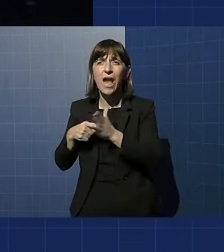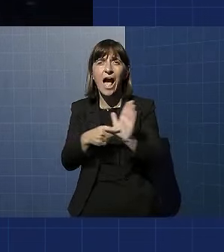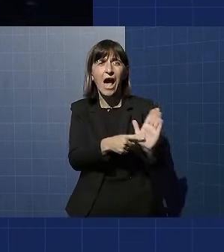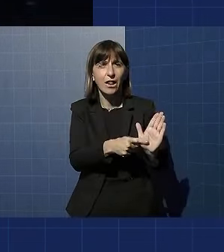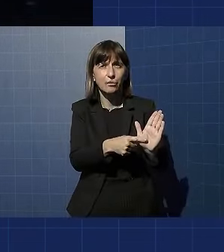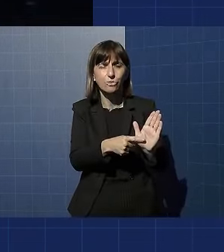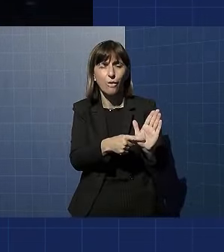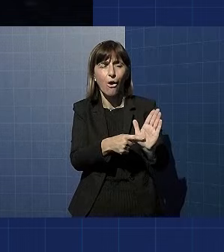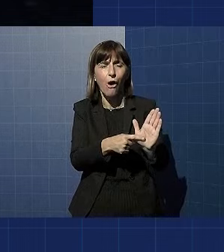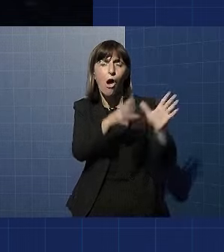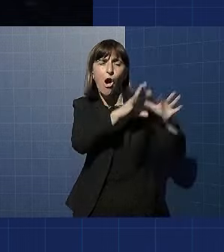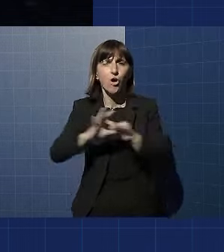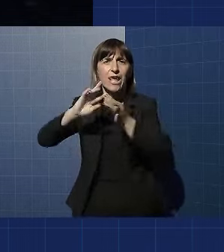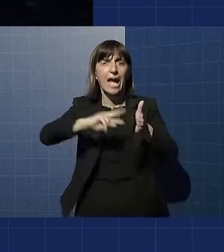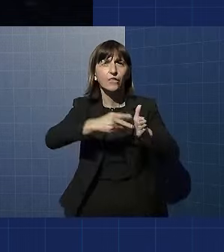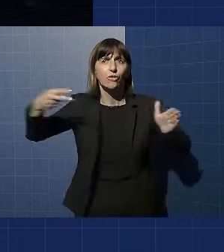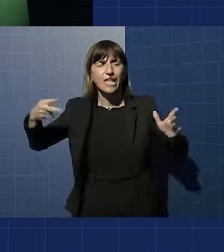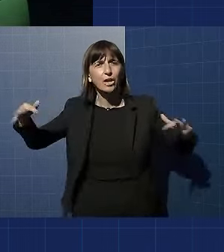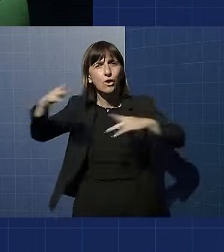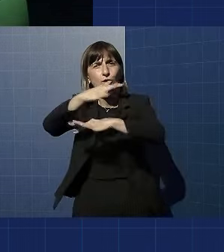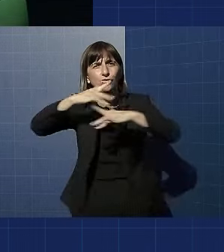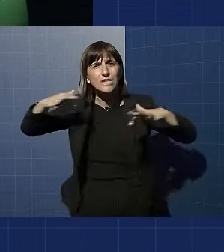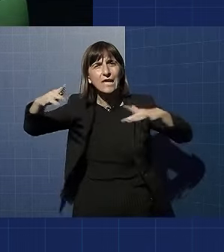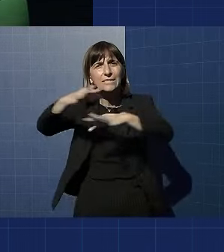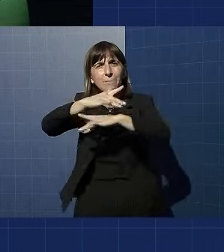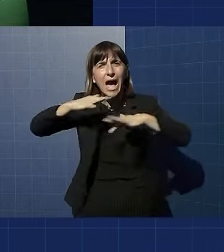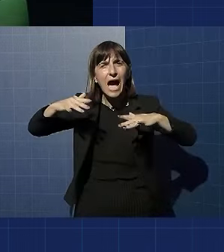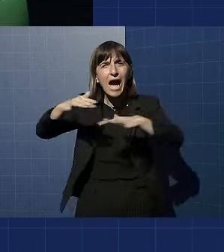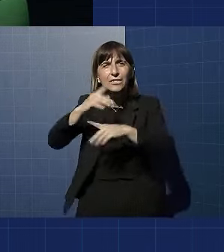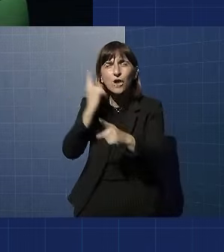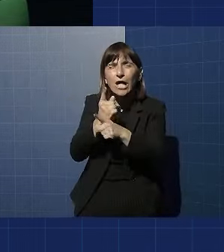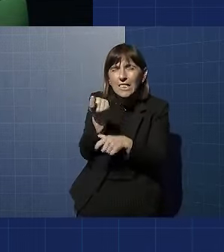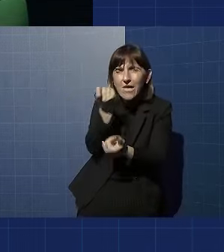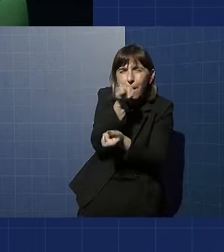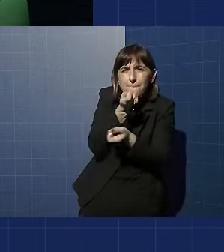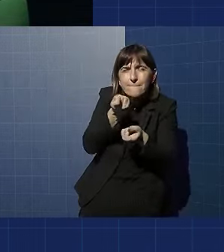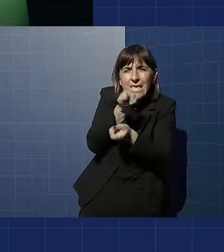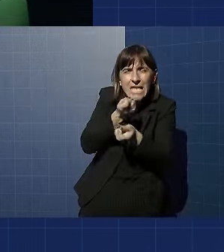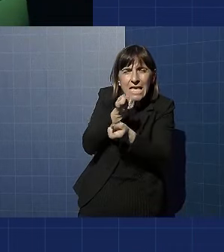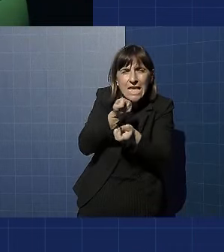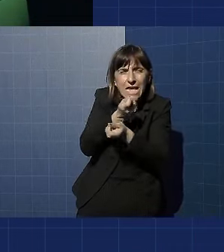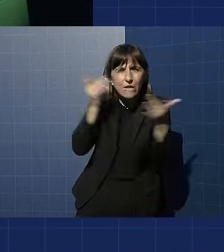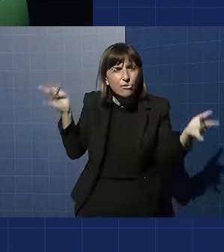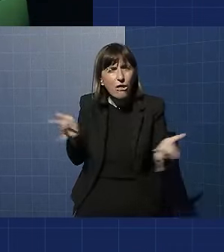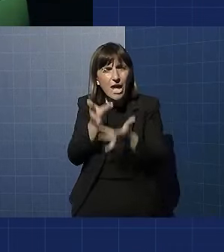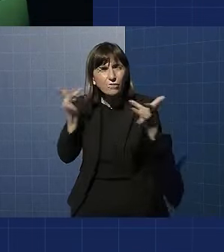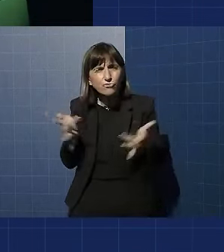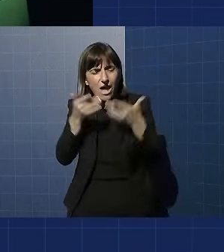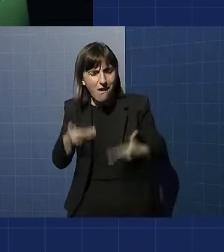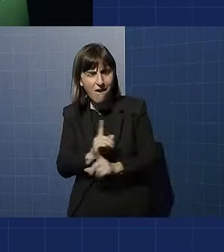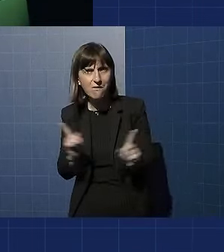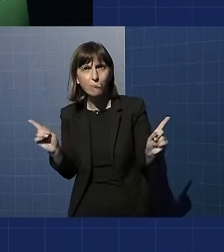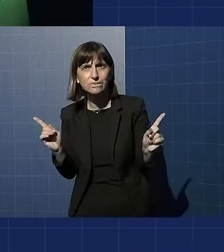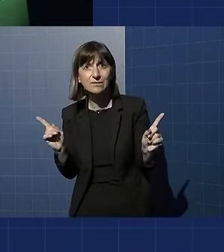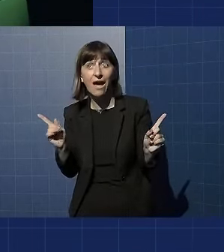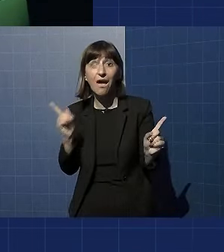not so heavy, it needs to be autonomous. And of course, this also helps in pushing the technology development that can then also